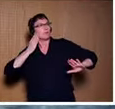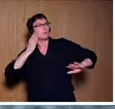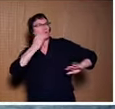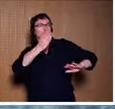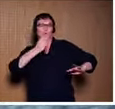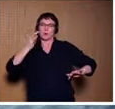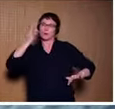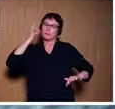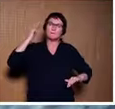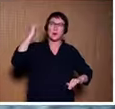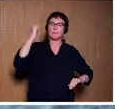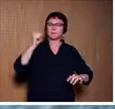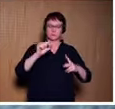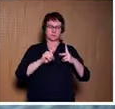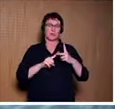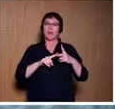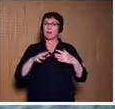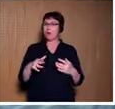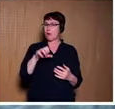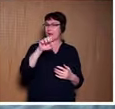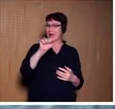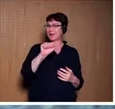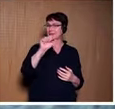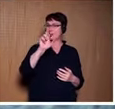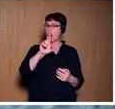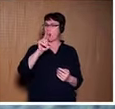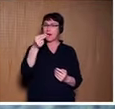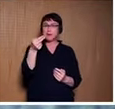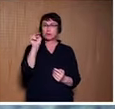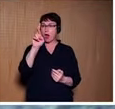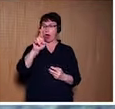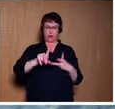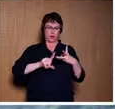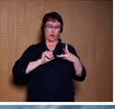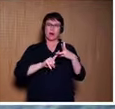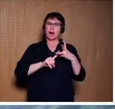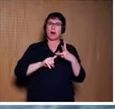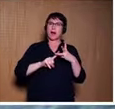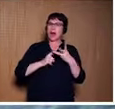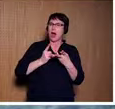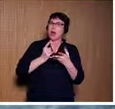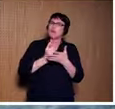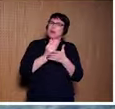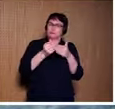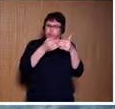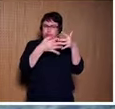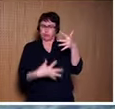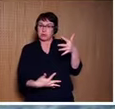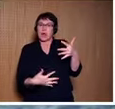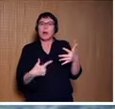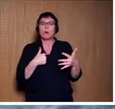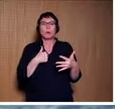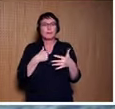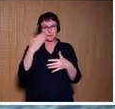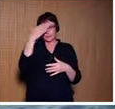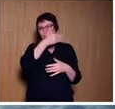for sexual and reproductive health and rights, for all kinds of issues that's a priority to us. Absolutely. That we are not seeing and that we are not supporting and